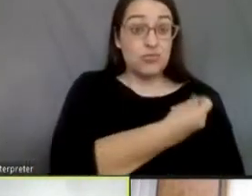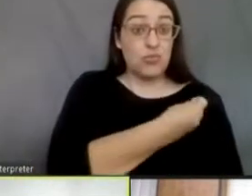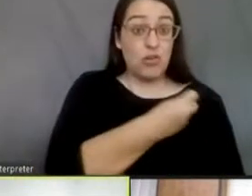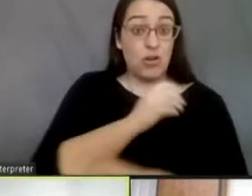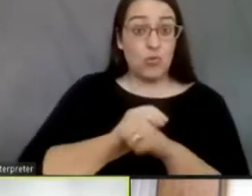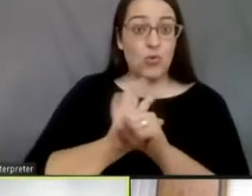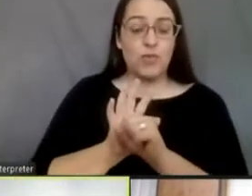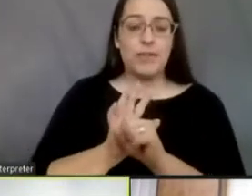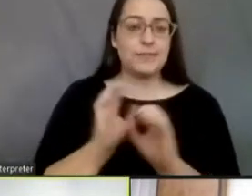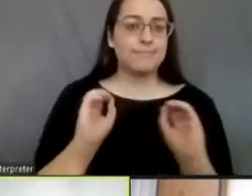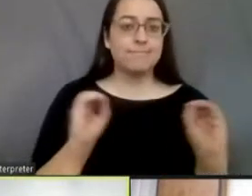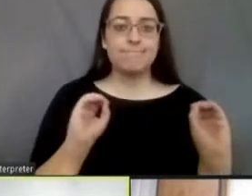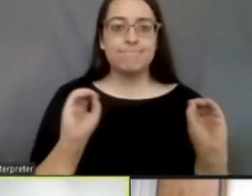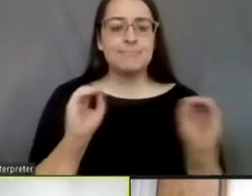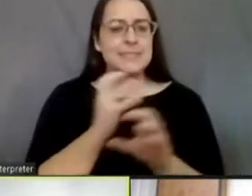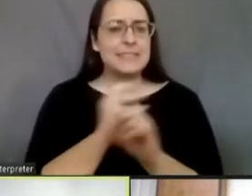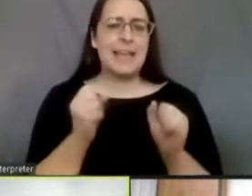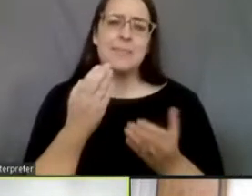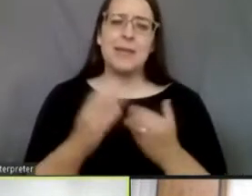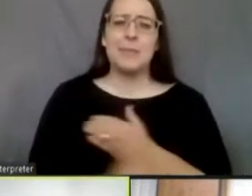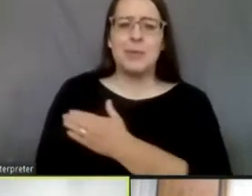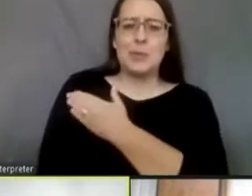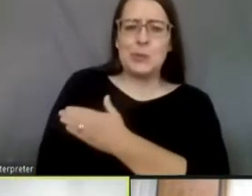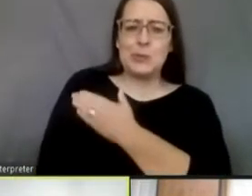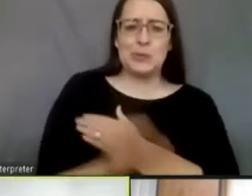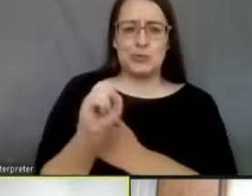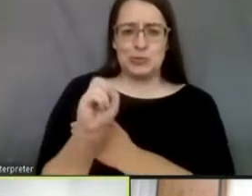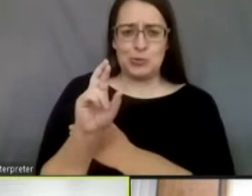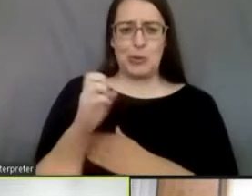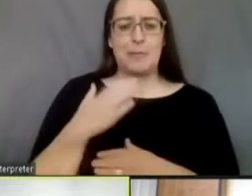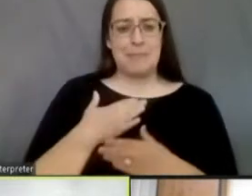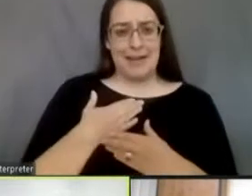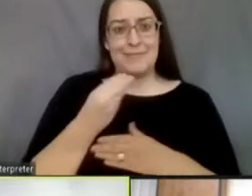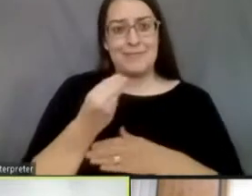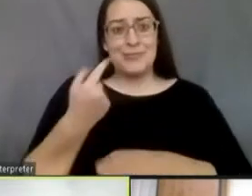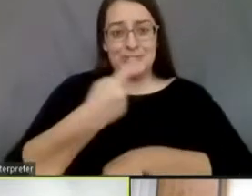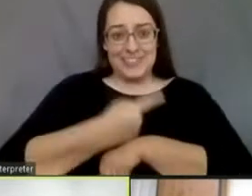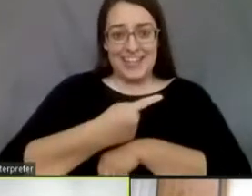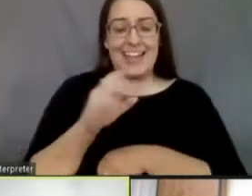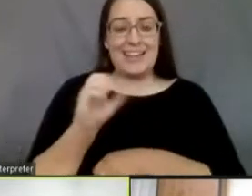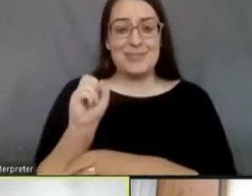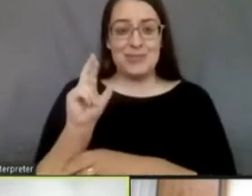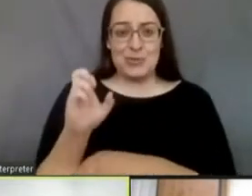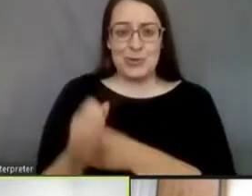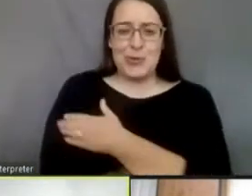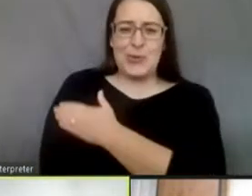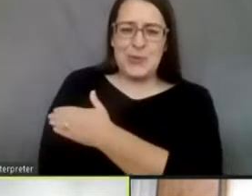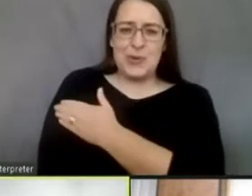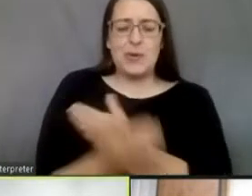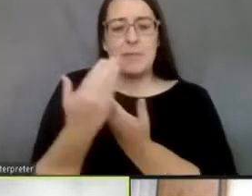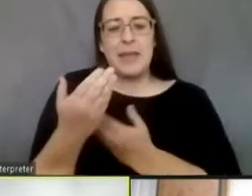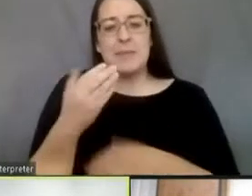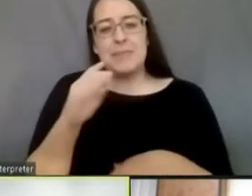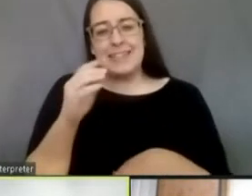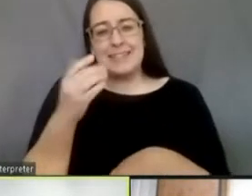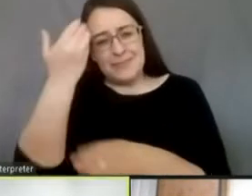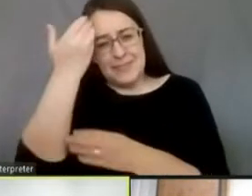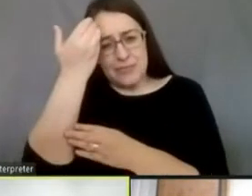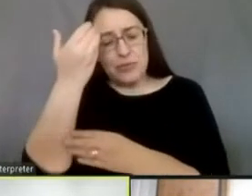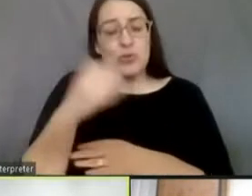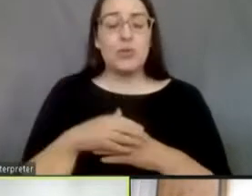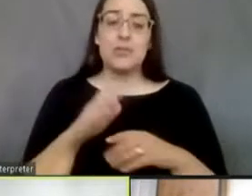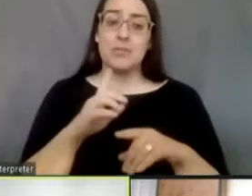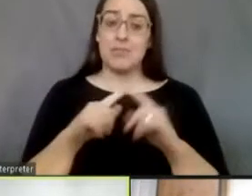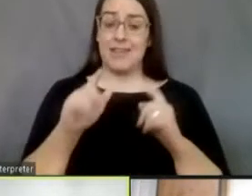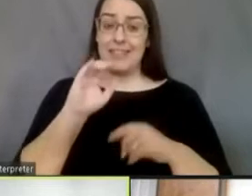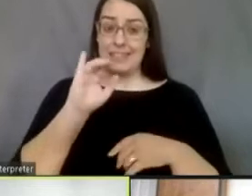to get a vaccine. Maybe your arm was sore. Mine was sore for a couple of days. You might have had a low fever, but all